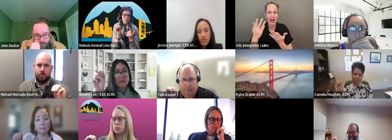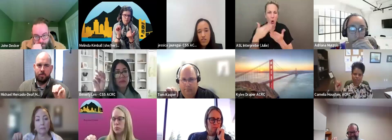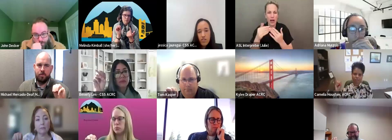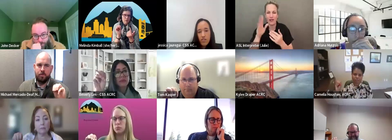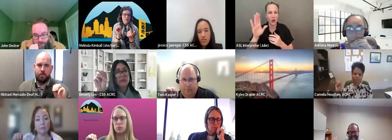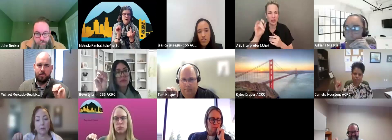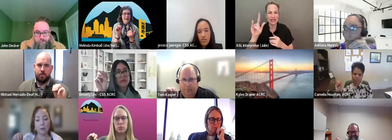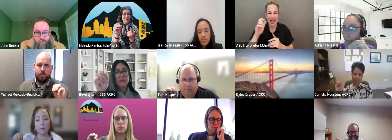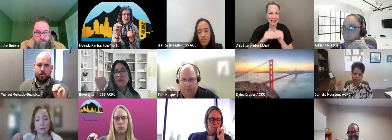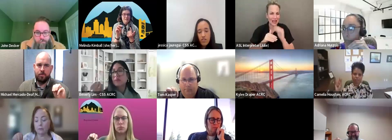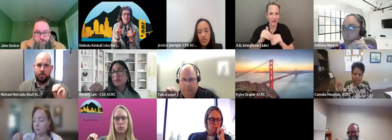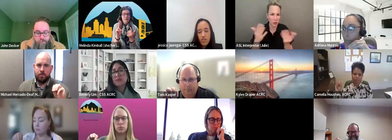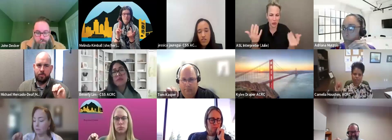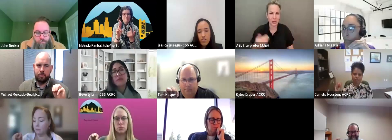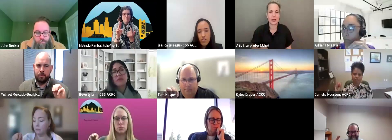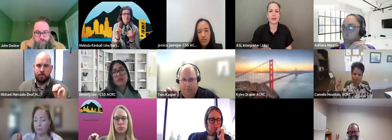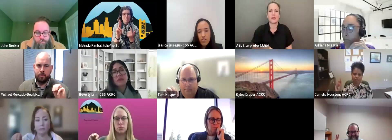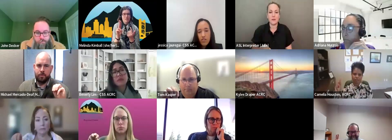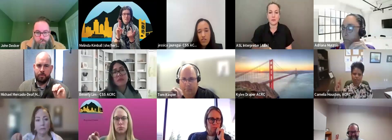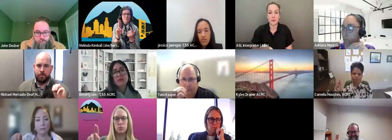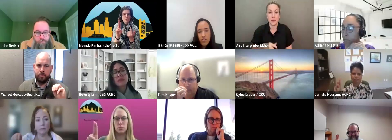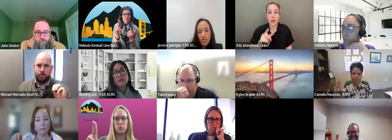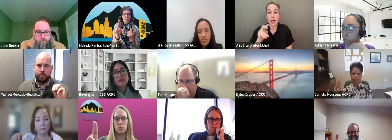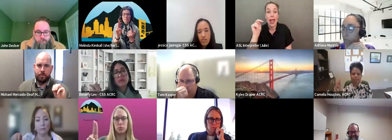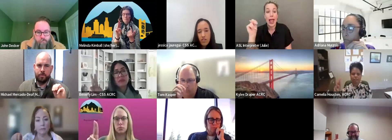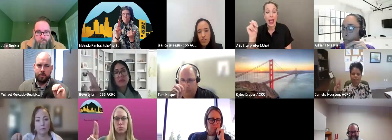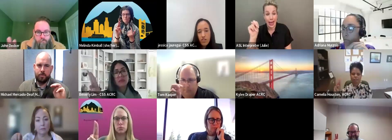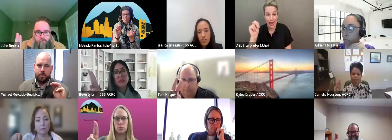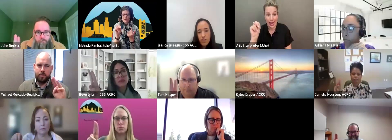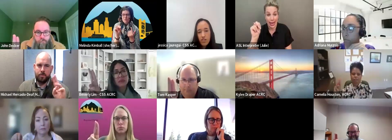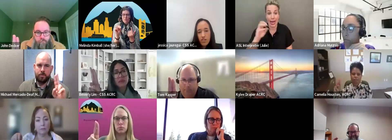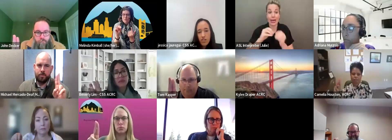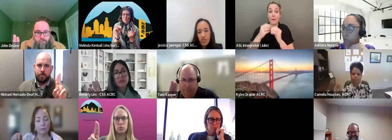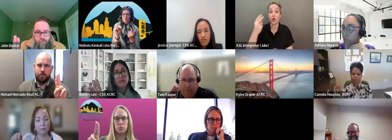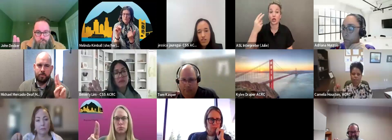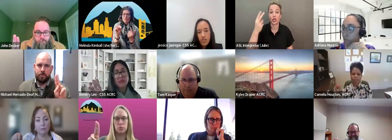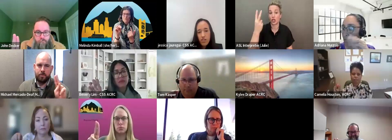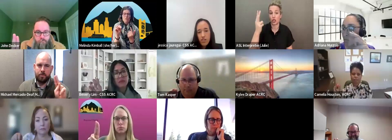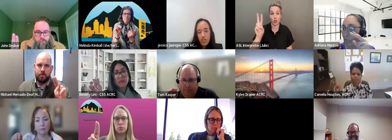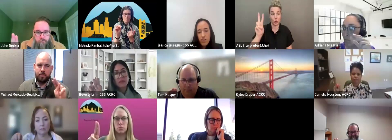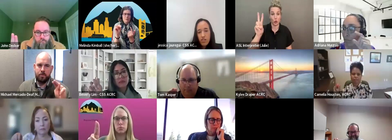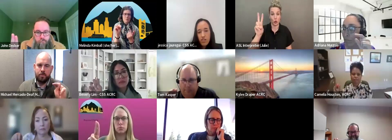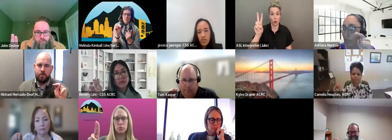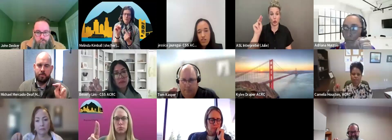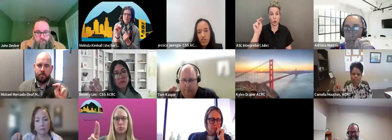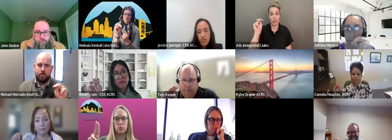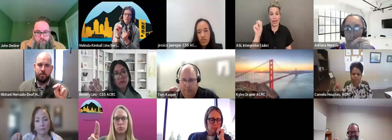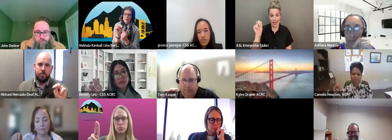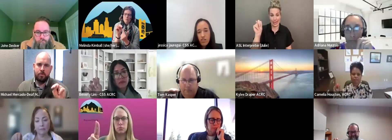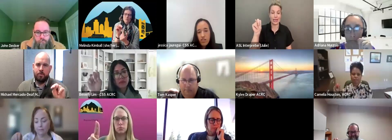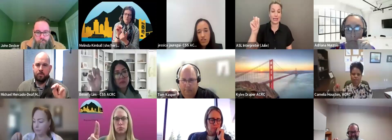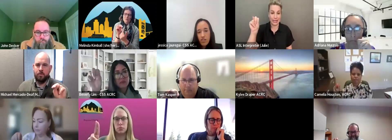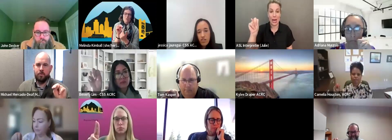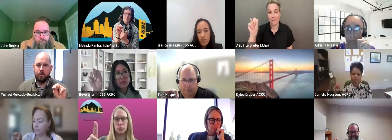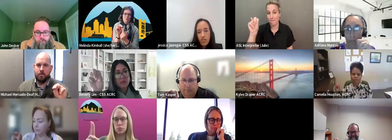to you. N, you're going to take the number 2. You're going to then also bend it over your